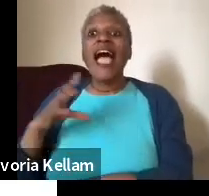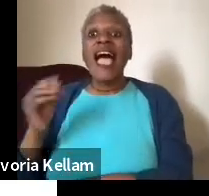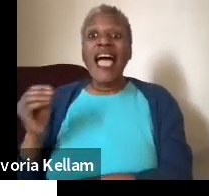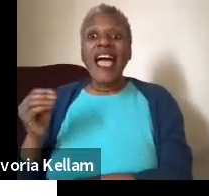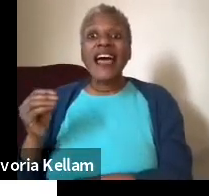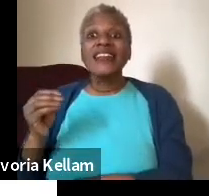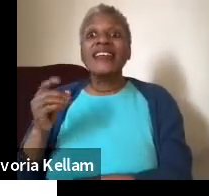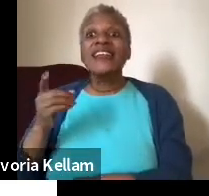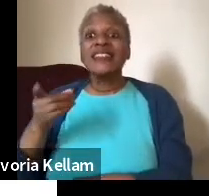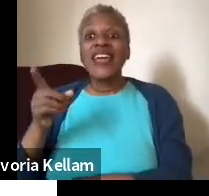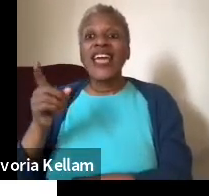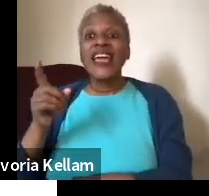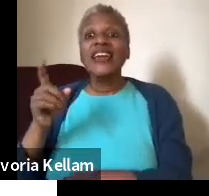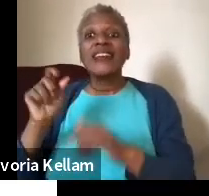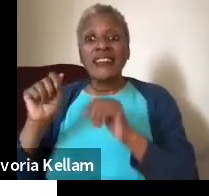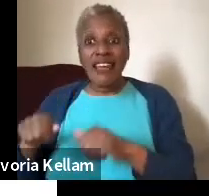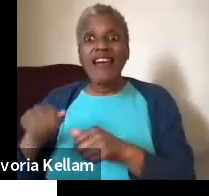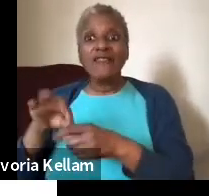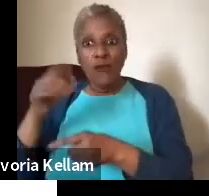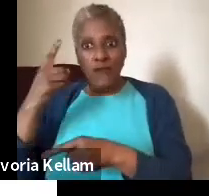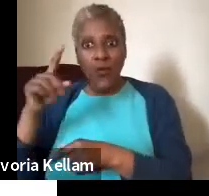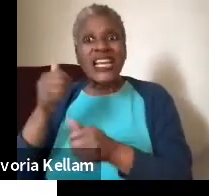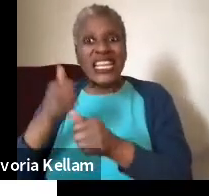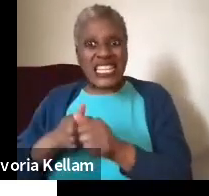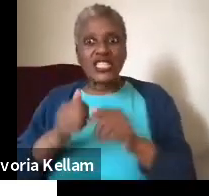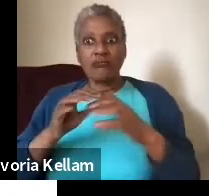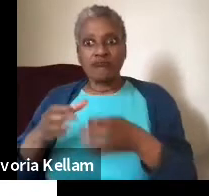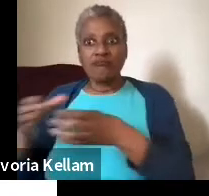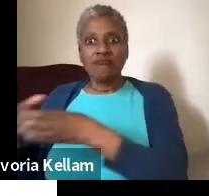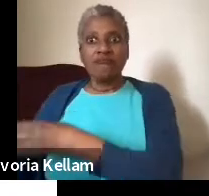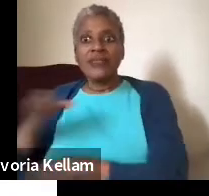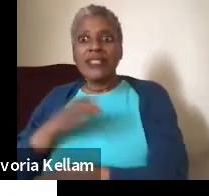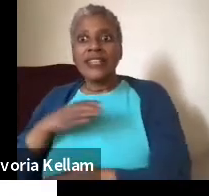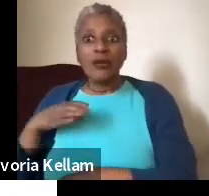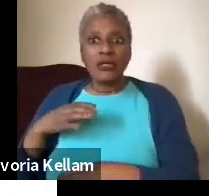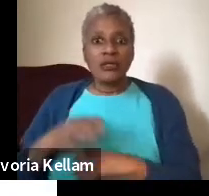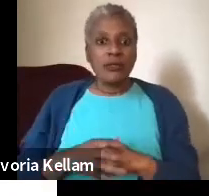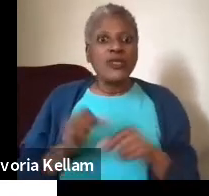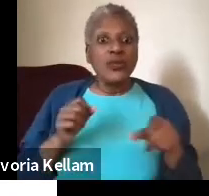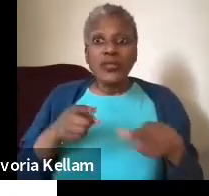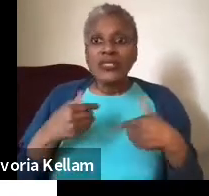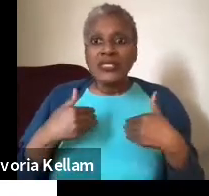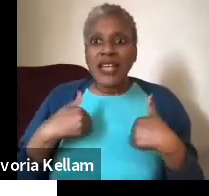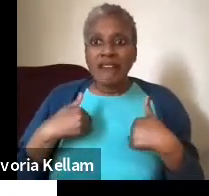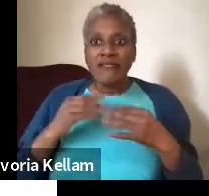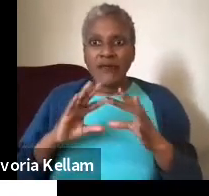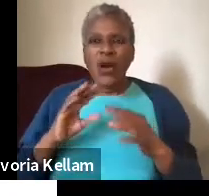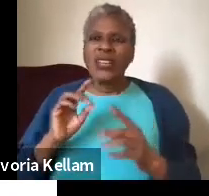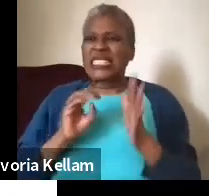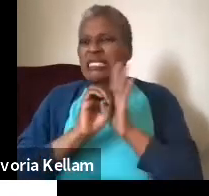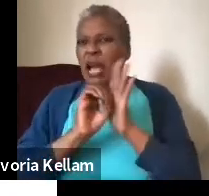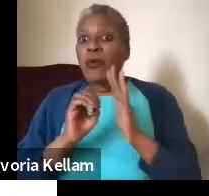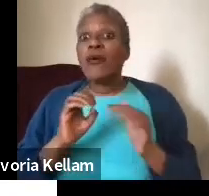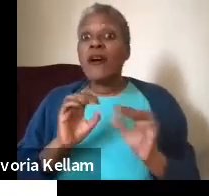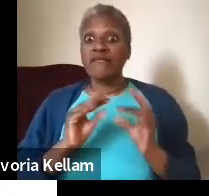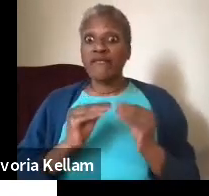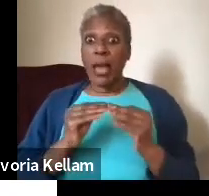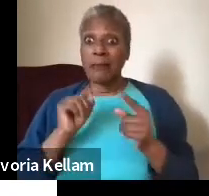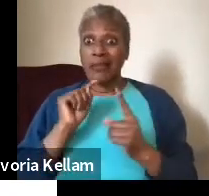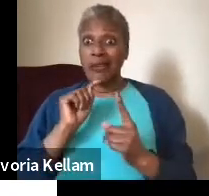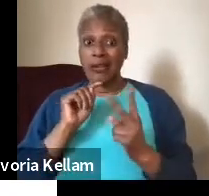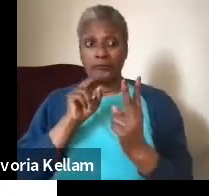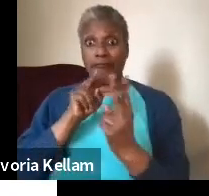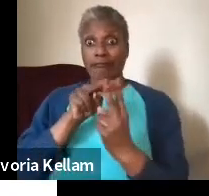In this situation, I happen to know that this is a family of 4 children, but they can vote in